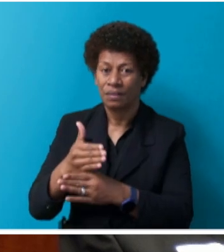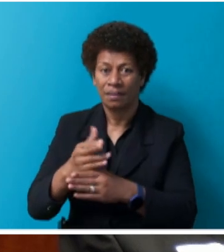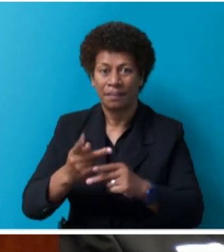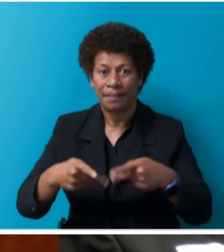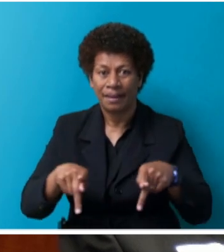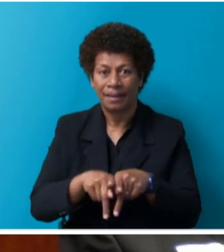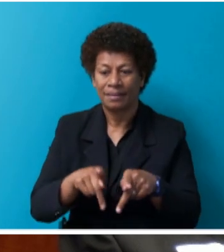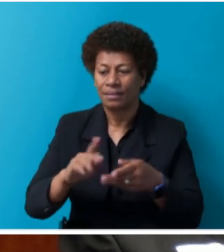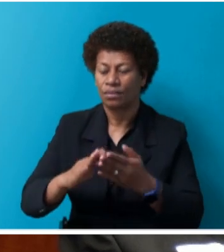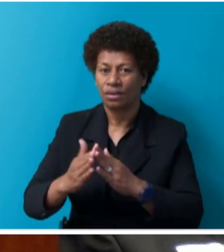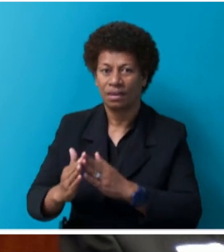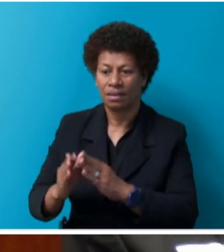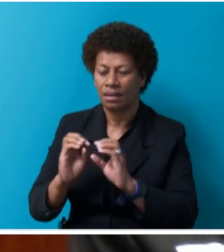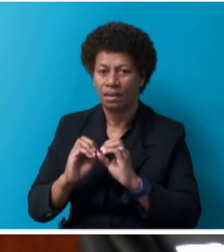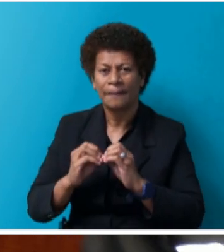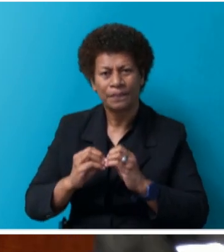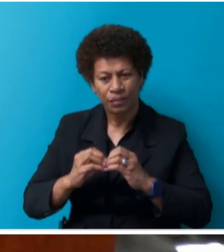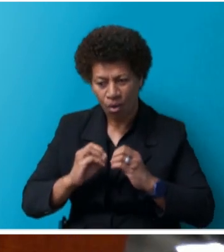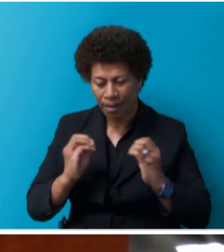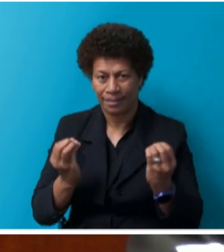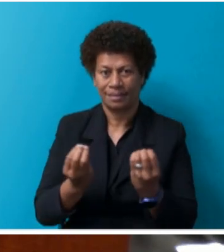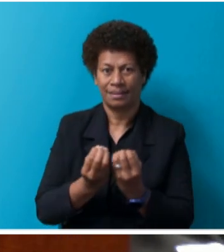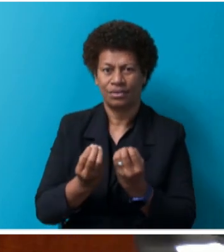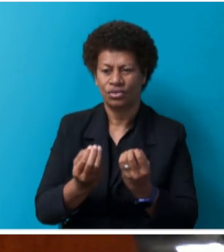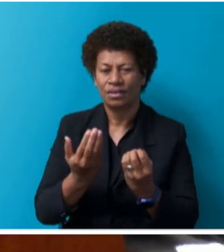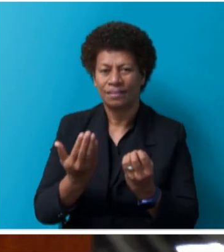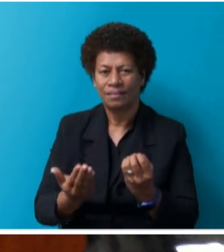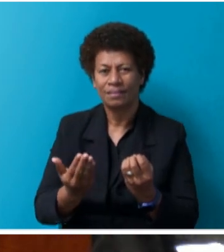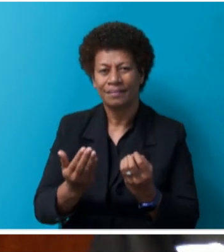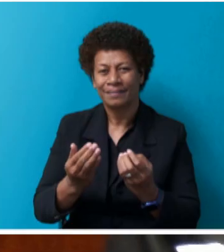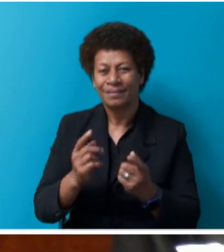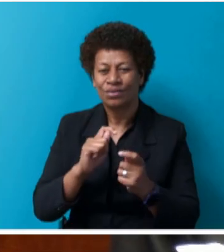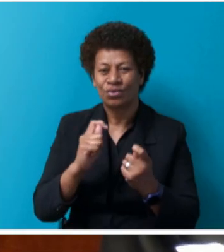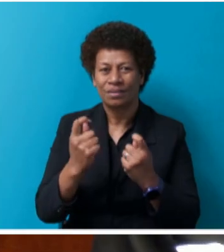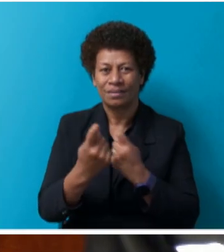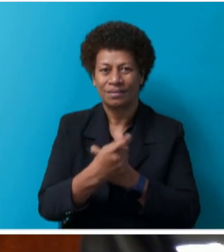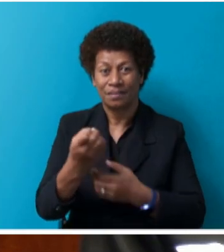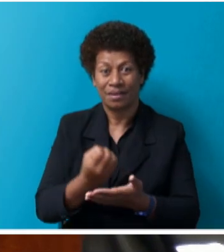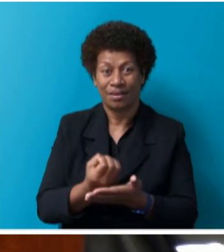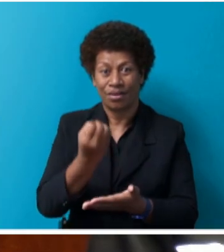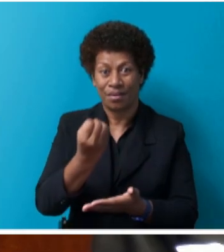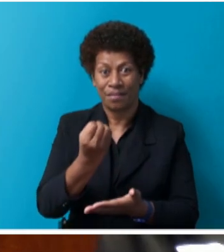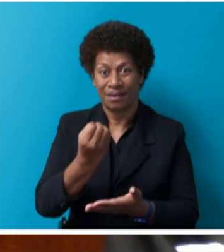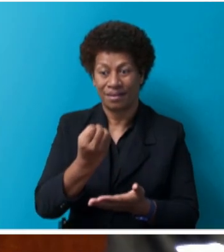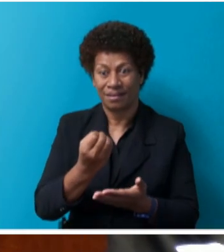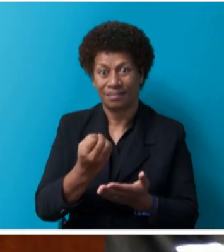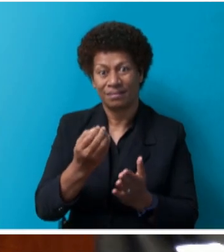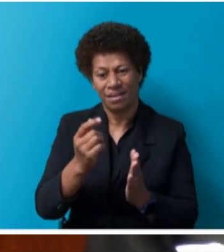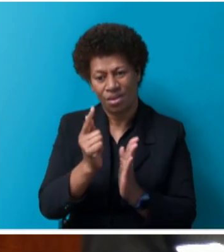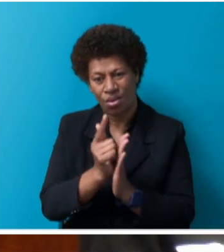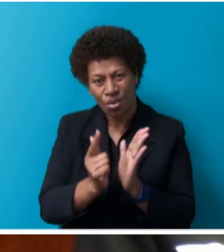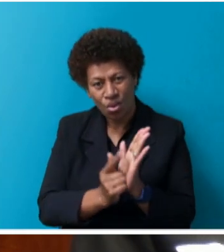community organizations, and public and private sector, and transforming economic markets, value chains, laws,